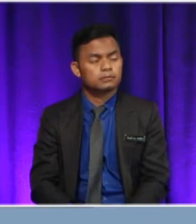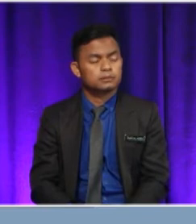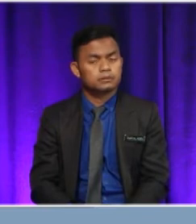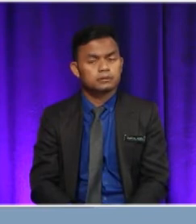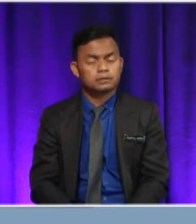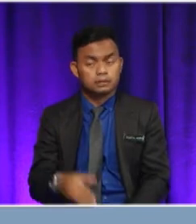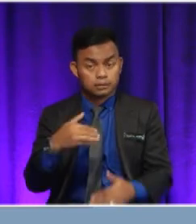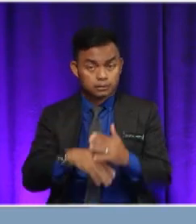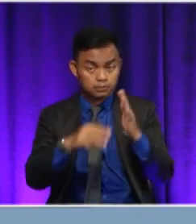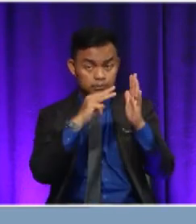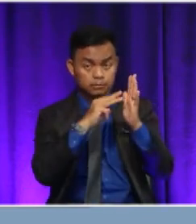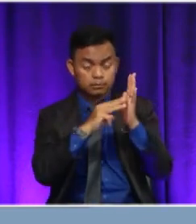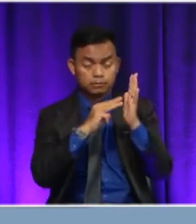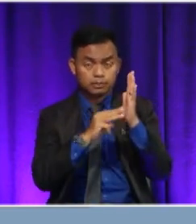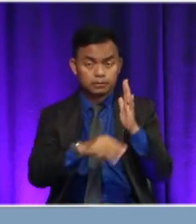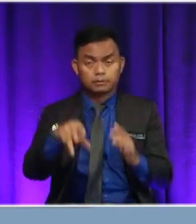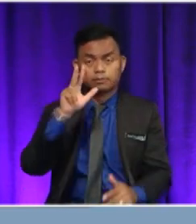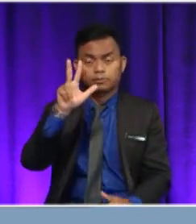the third line, we see that